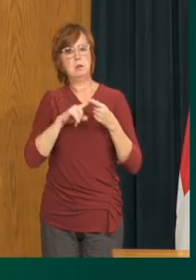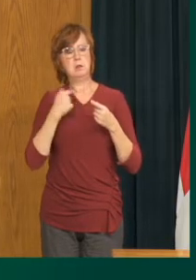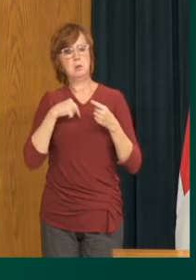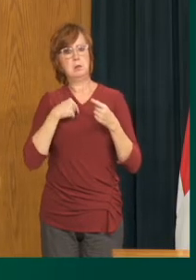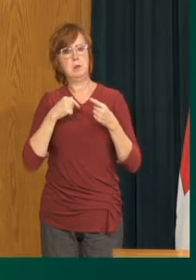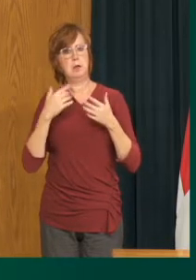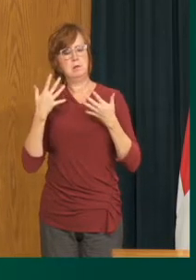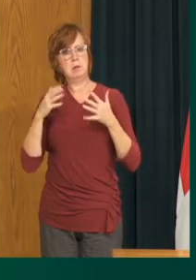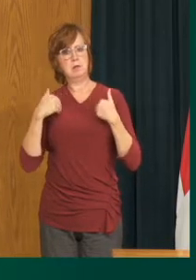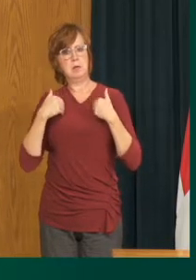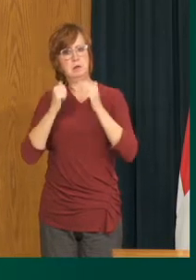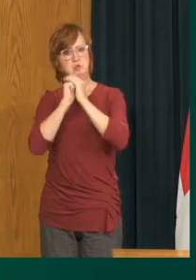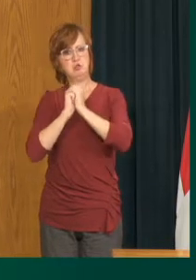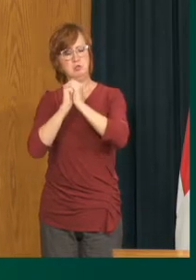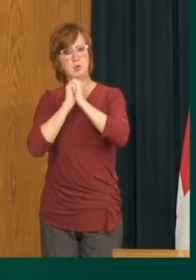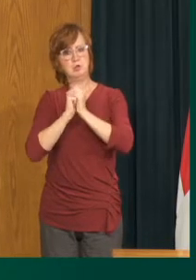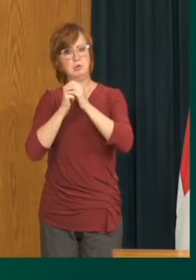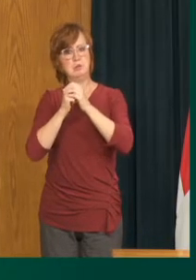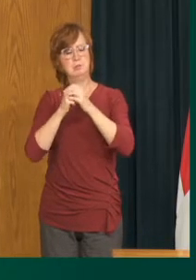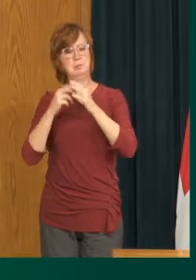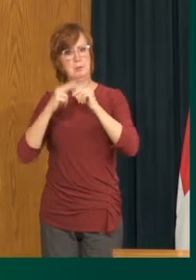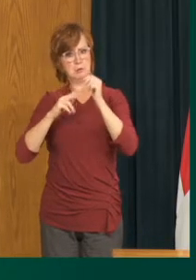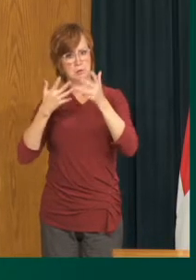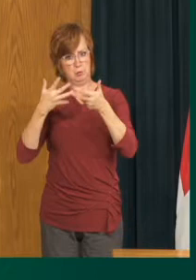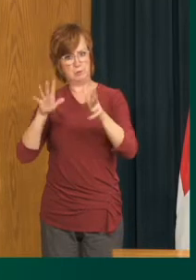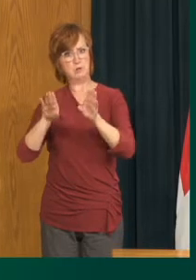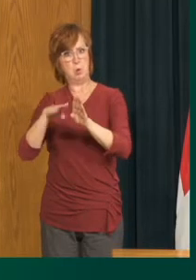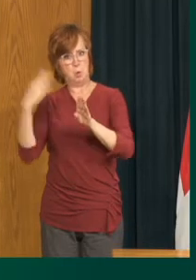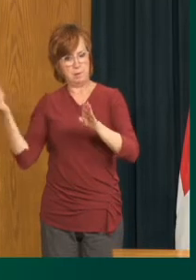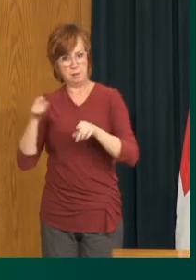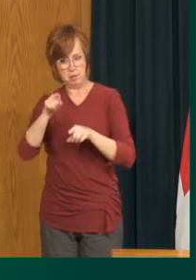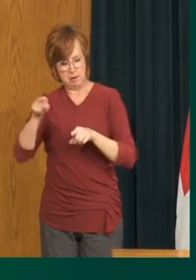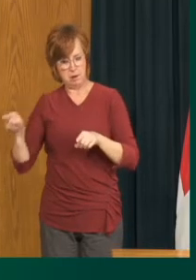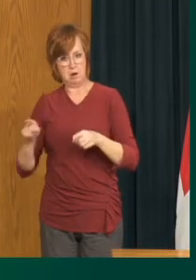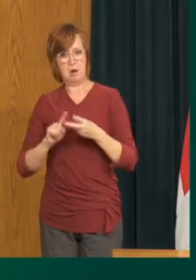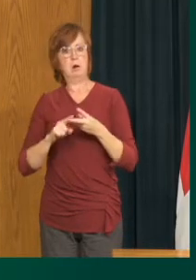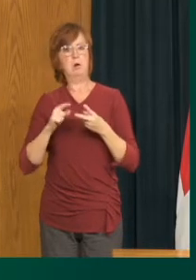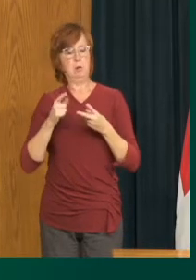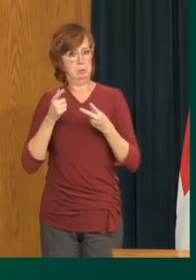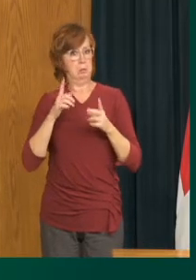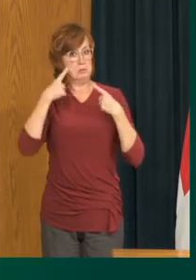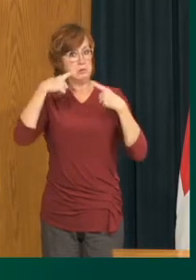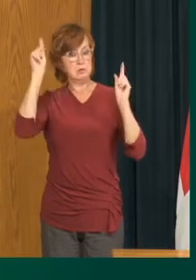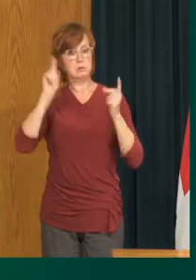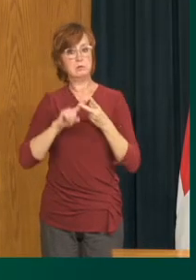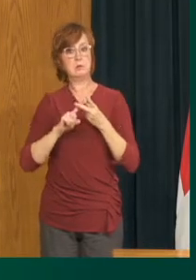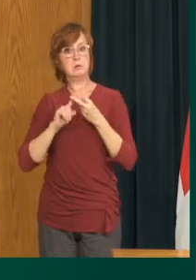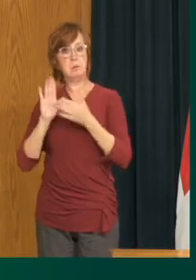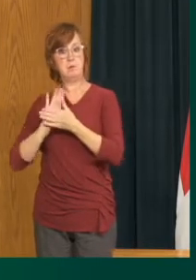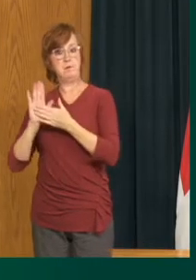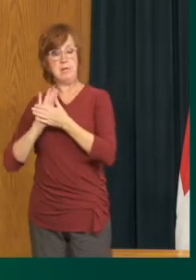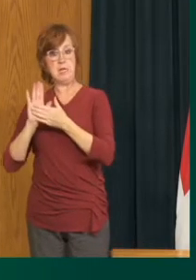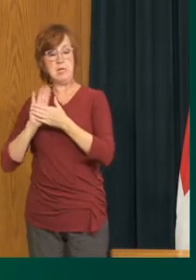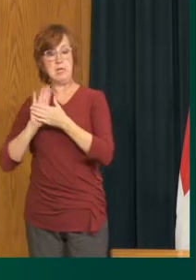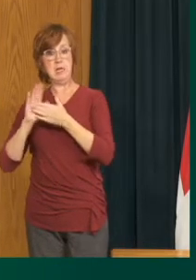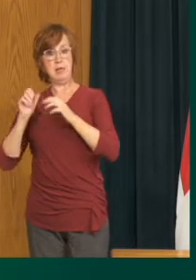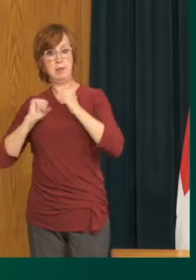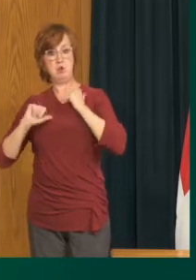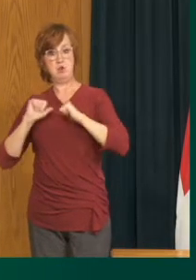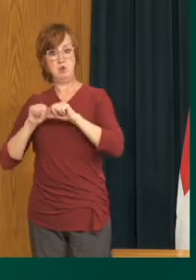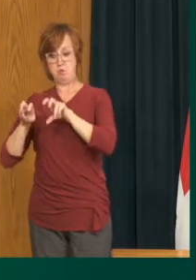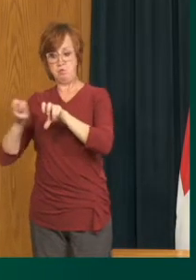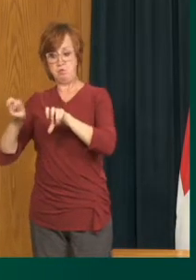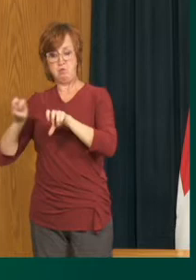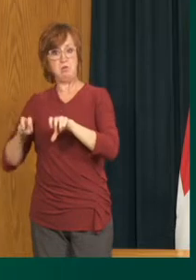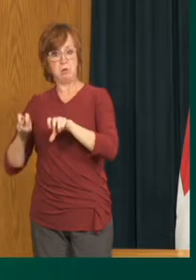really well. We've seen the occasional case, we haven't seen large outbreaks, and that again is a testament to the fact that business owners are following the guidelines